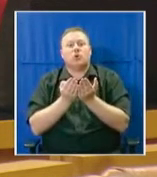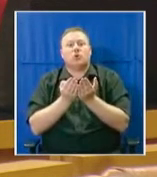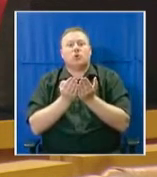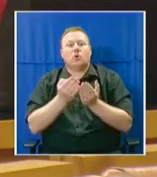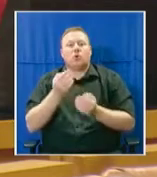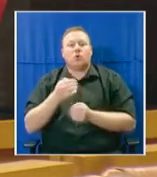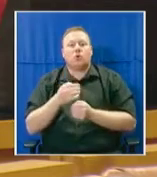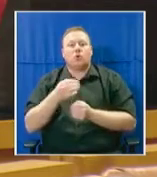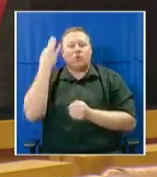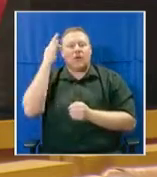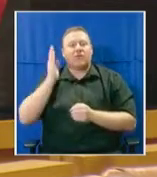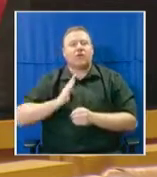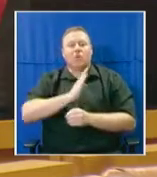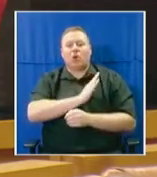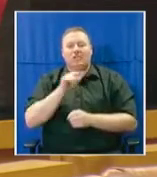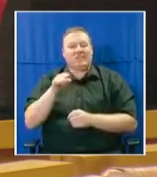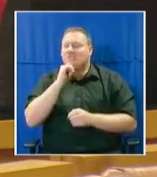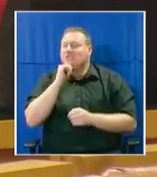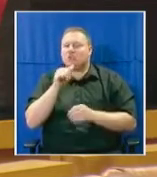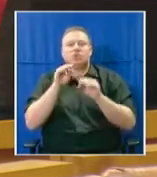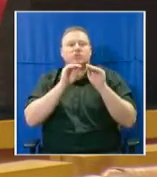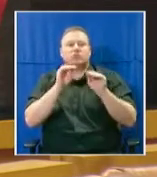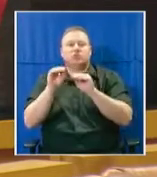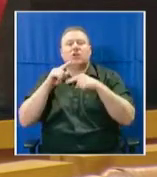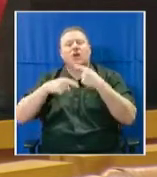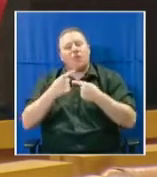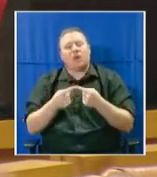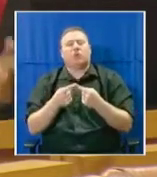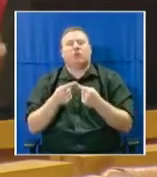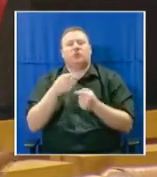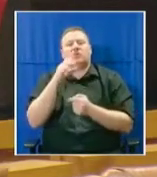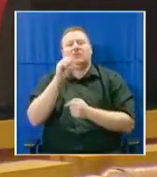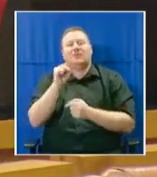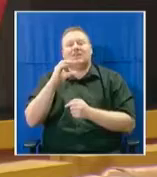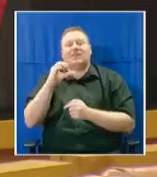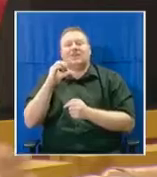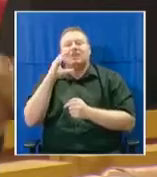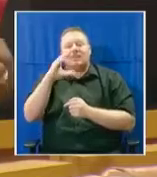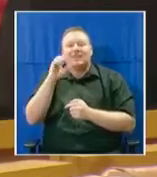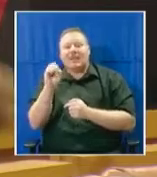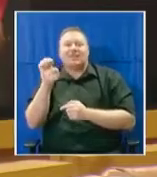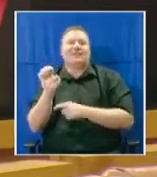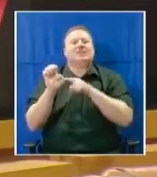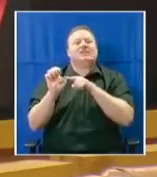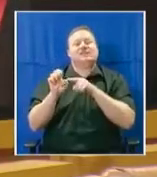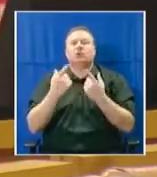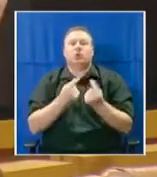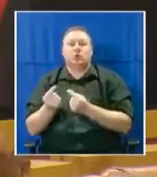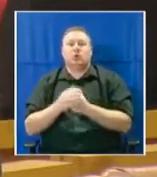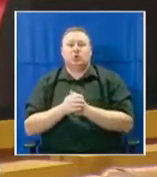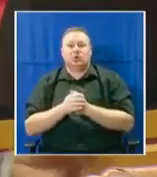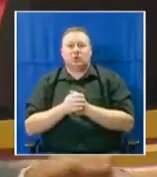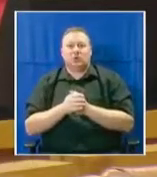about the contents of CSE. So I would want to know which governing bodies does the minister talk about when the National Secretary General